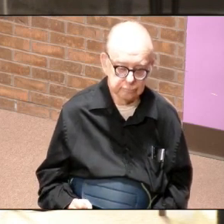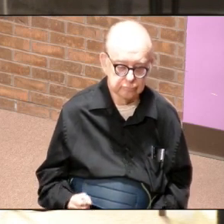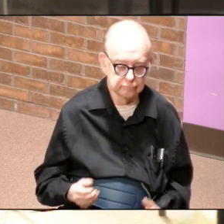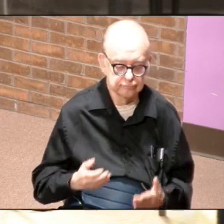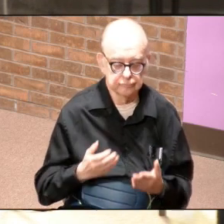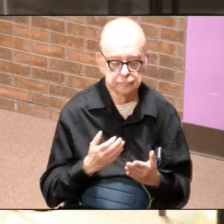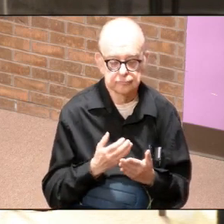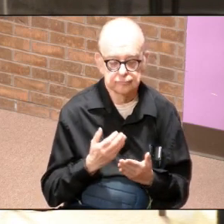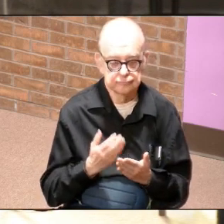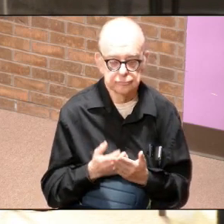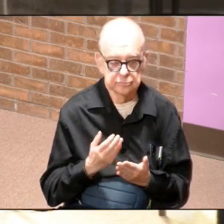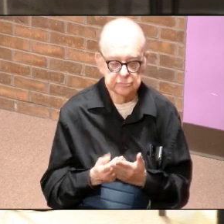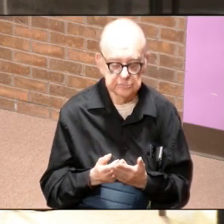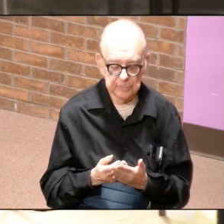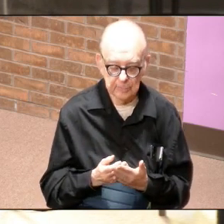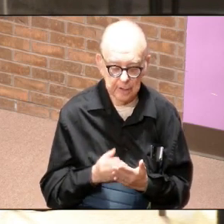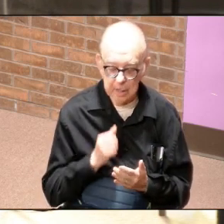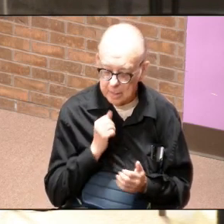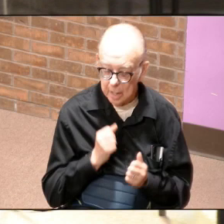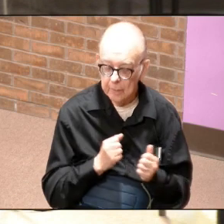is not following him where he's going.